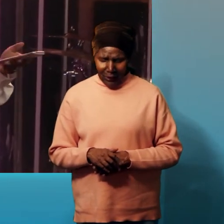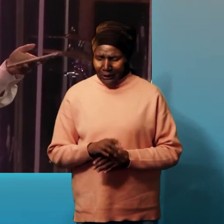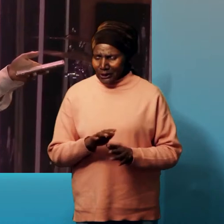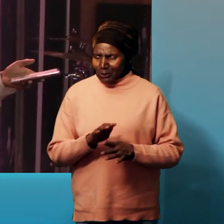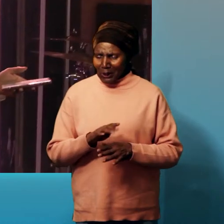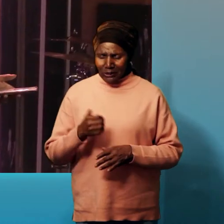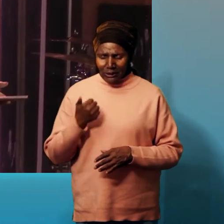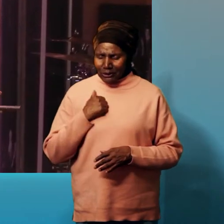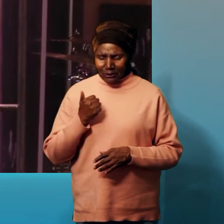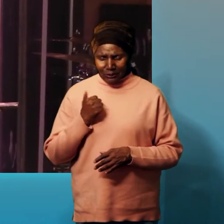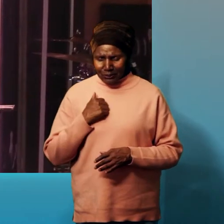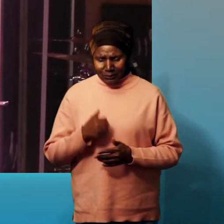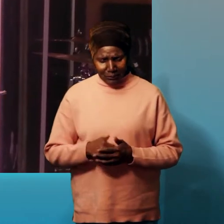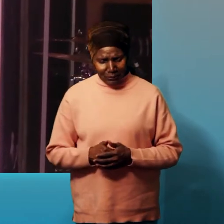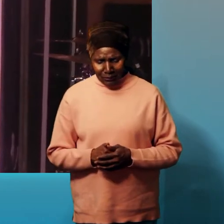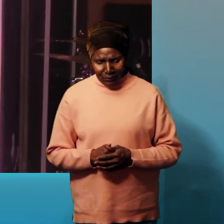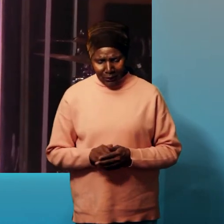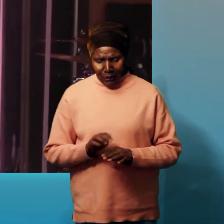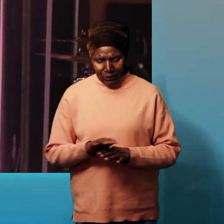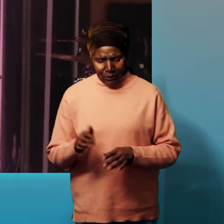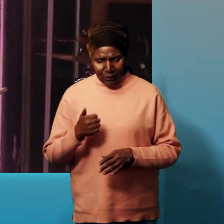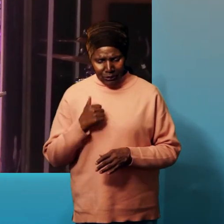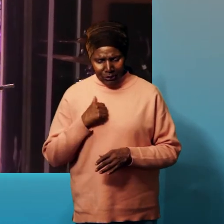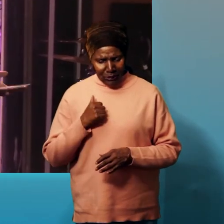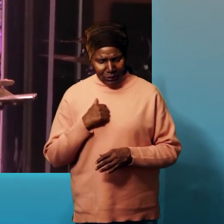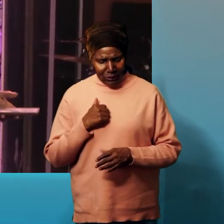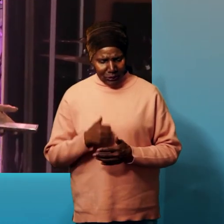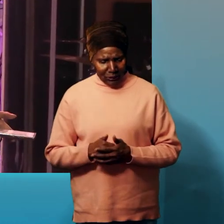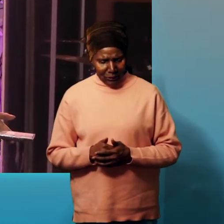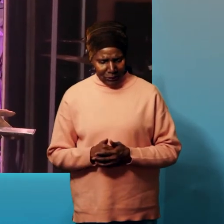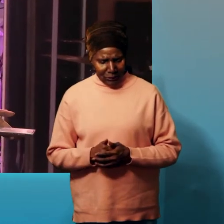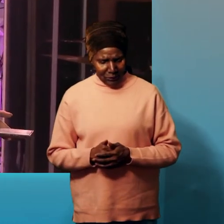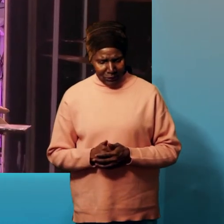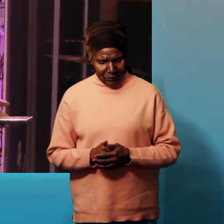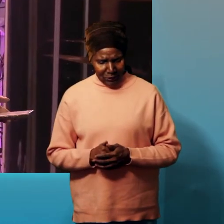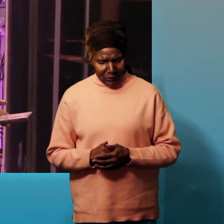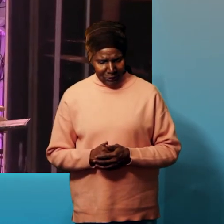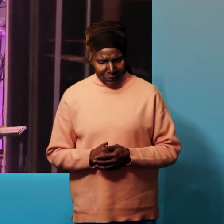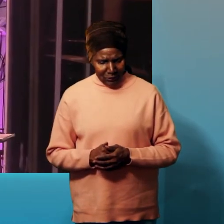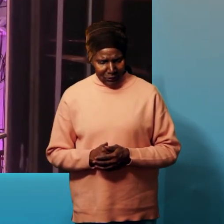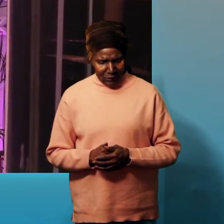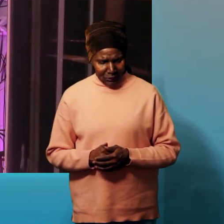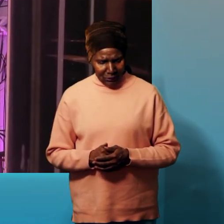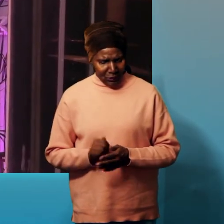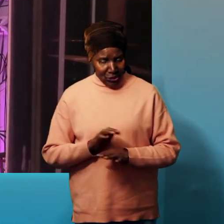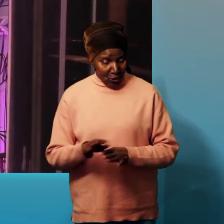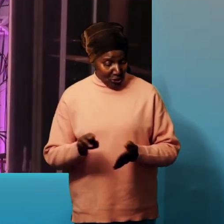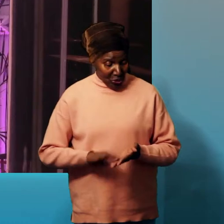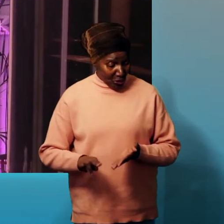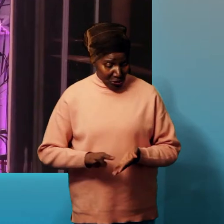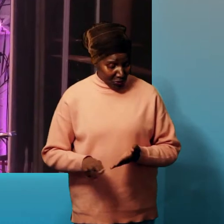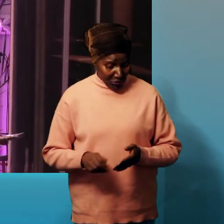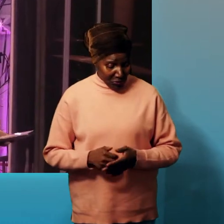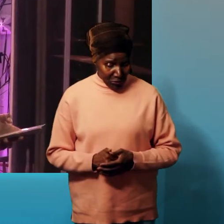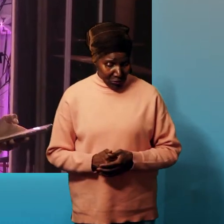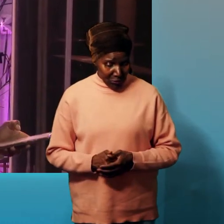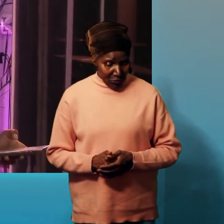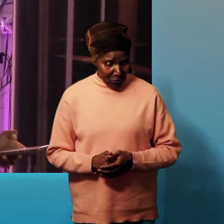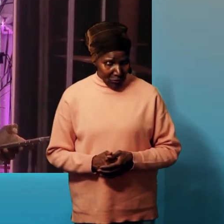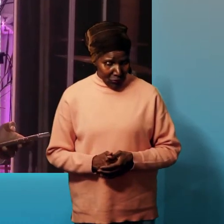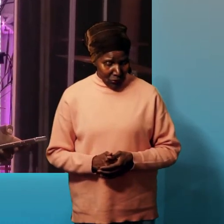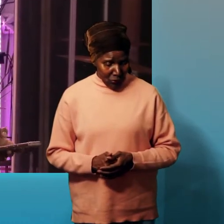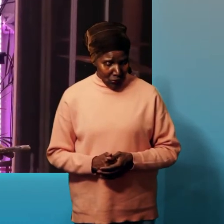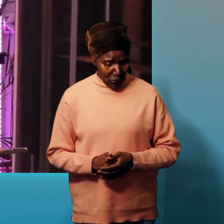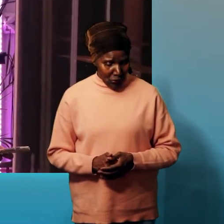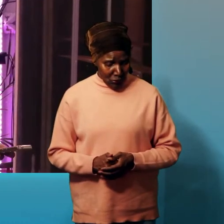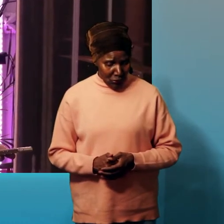I've forgotten the word, but it's the word where it's something is against what you would do in society. Abnormal, maybe I would say. And so that's exactly